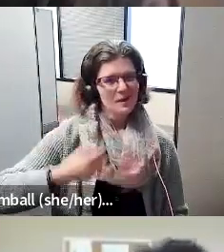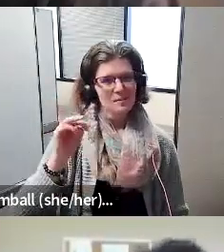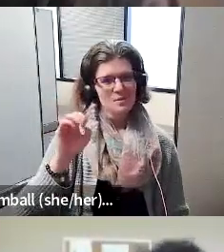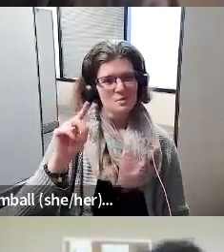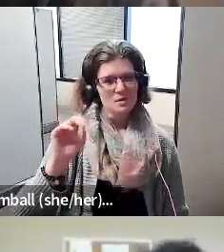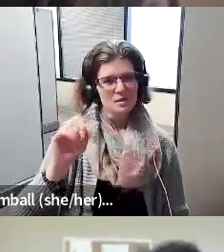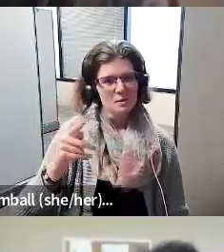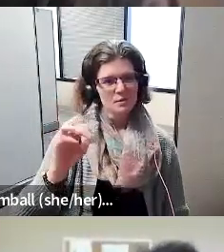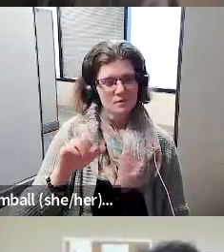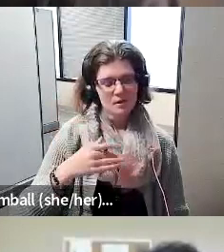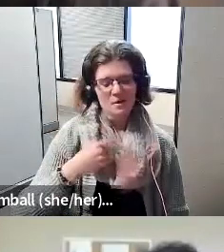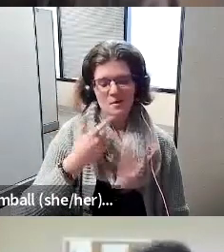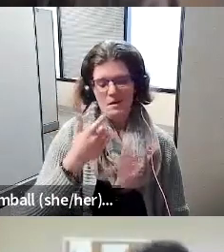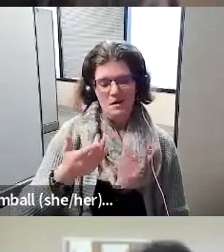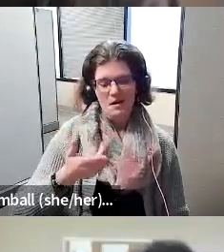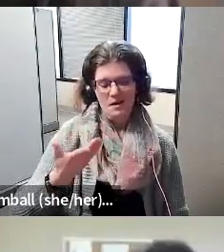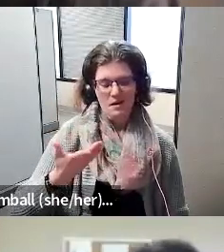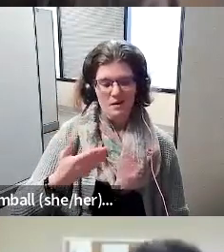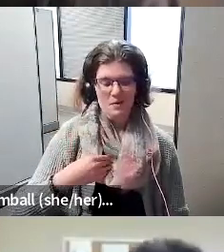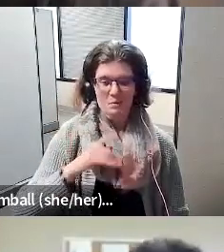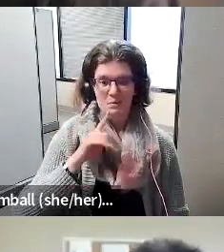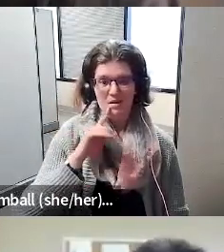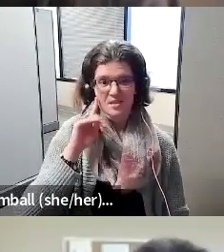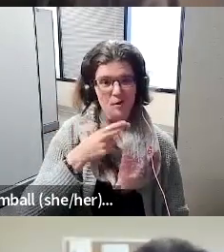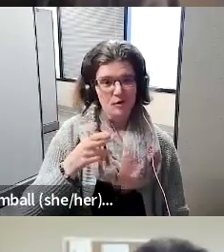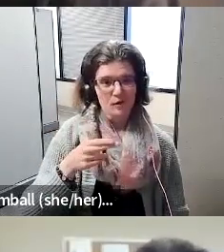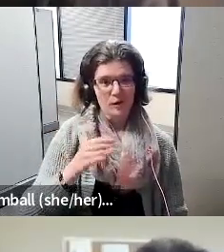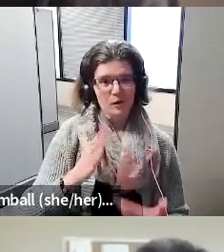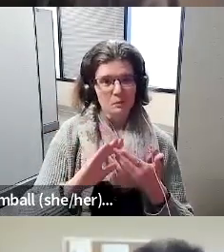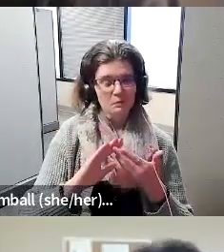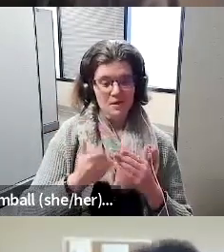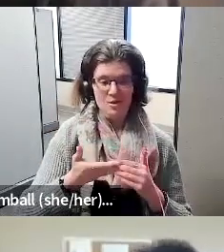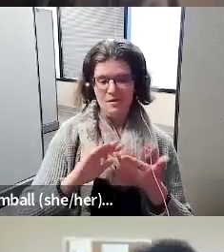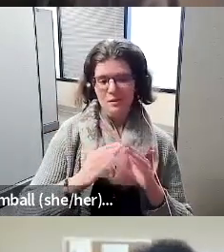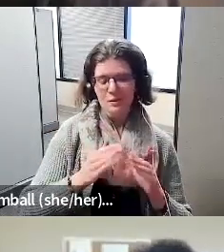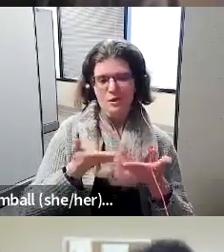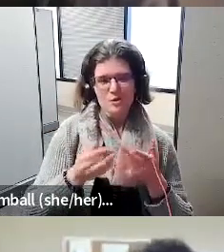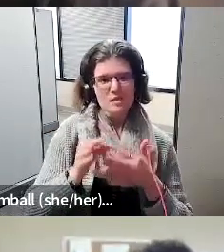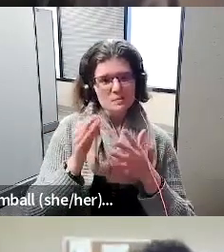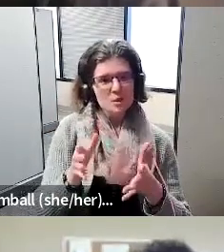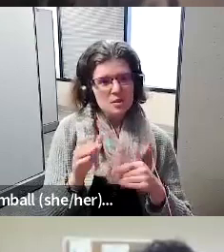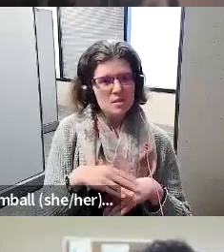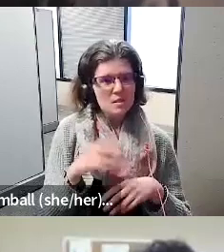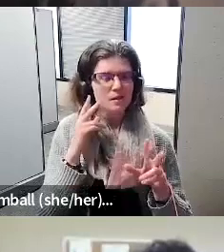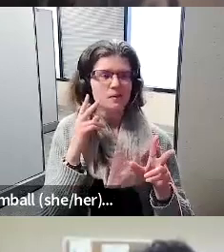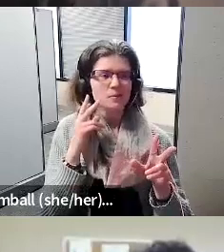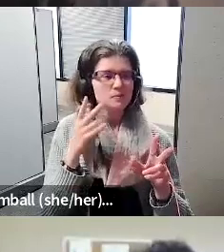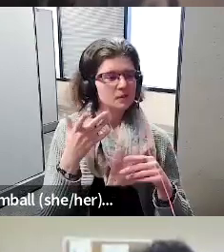Hi, my name is Melinda Kimball, and I am a deaf and hard of hearing, as she said, community services